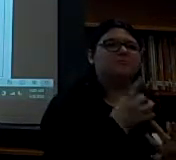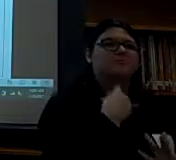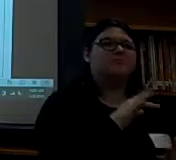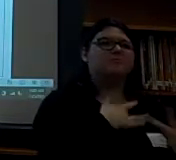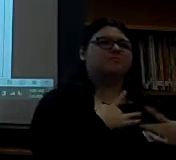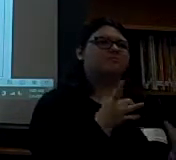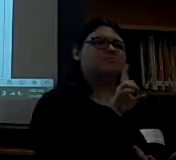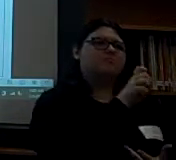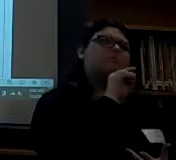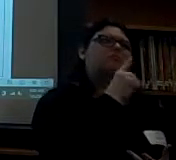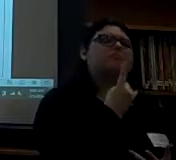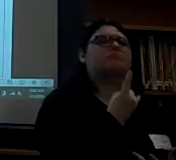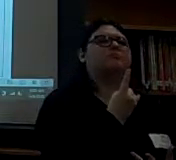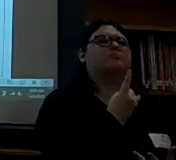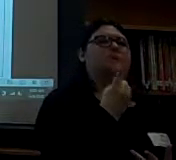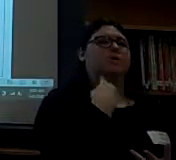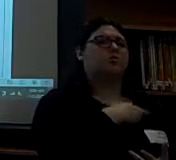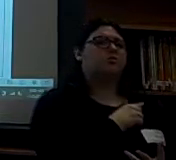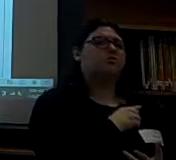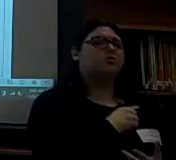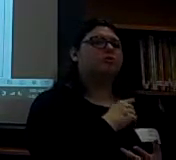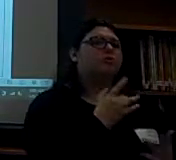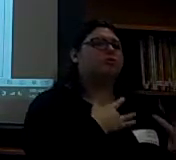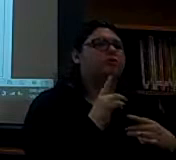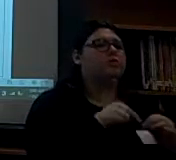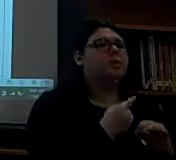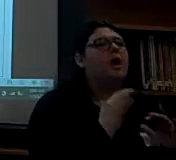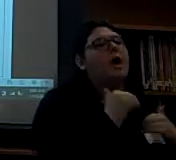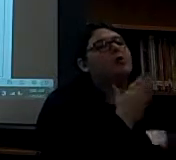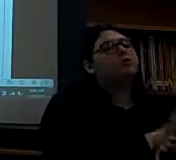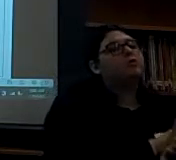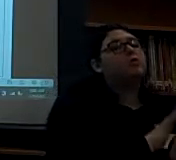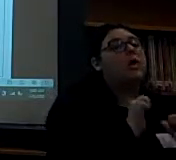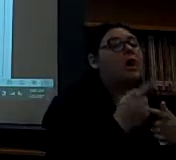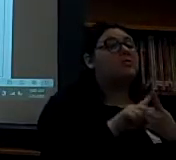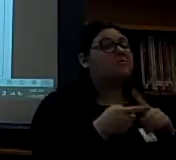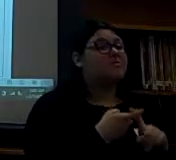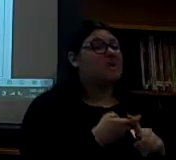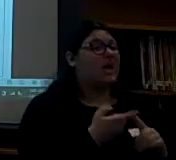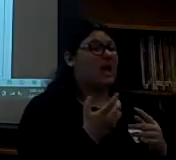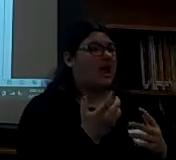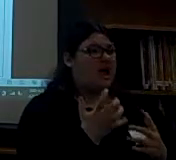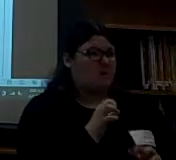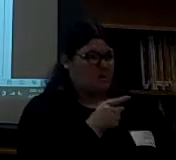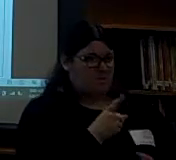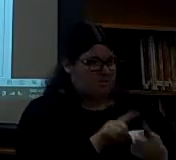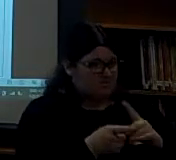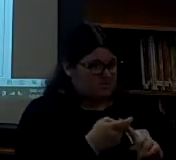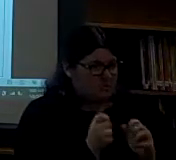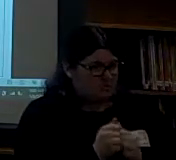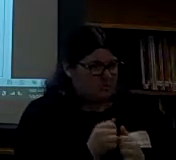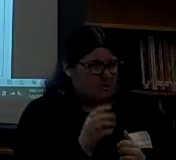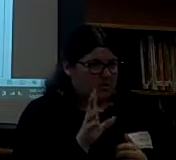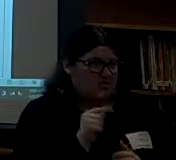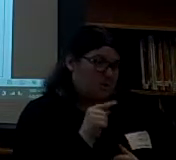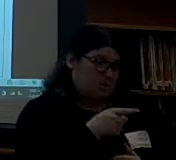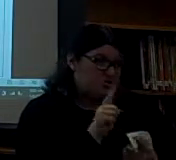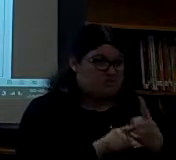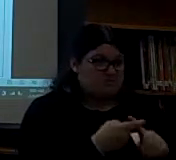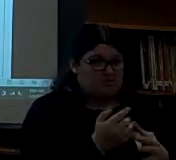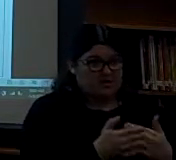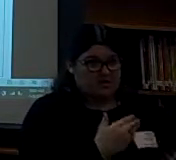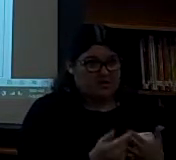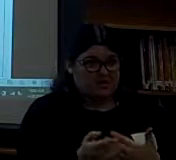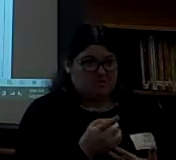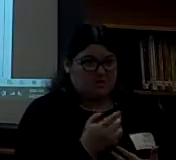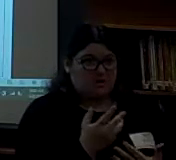tend to ask our kids things that we care about. How's school? How's that friend that I don't really want you to be friends with, but you are anyway, but I don't want to say anything?